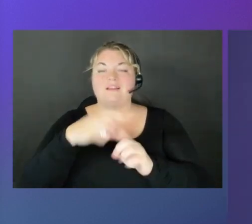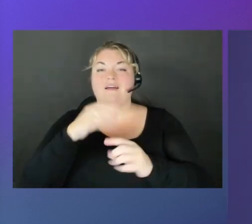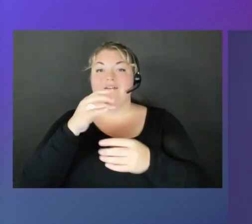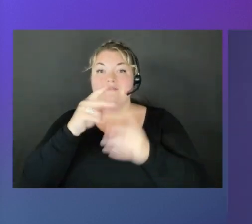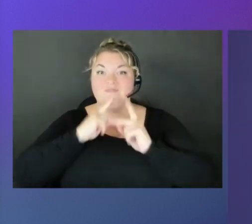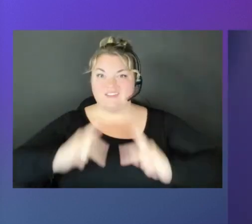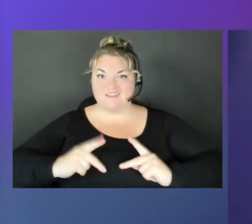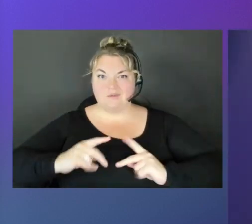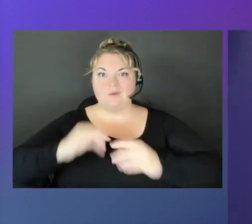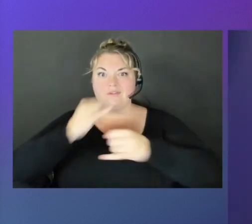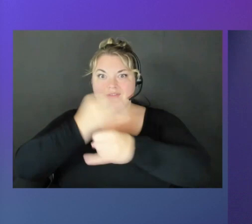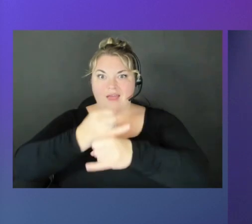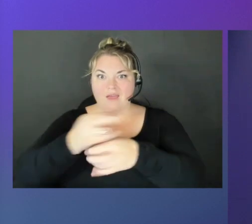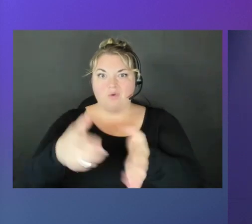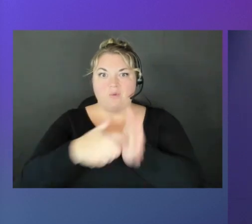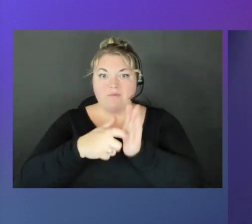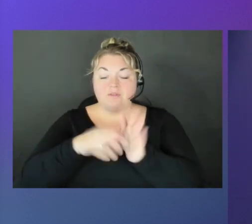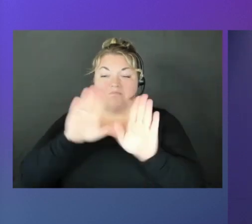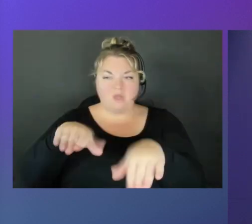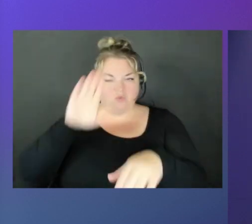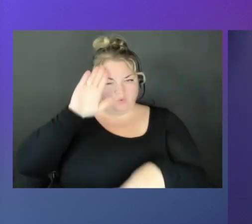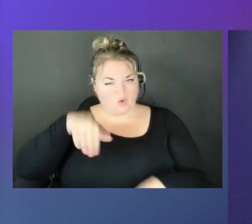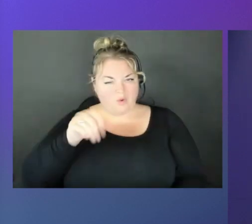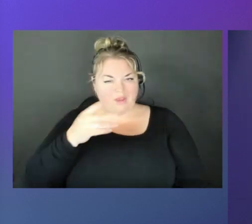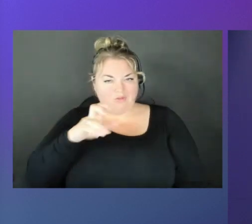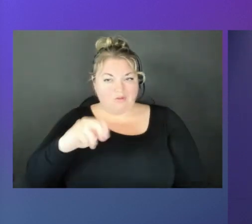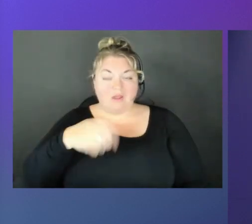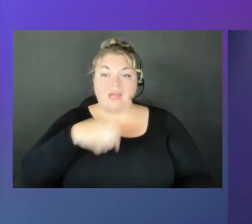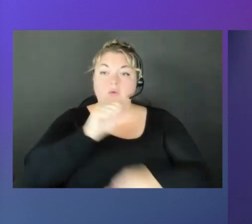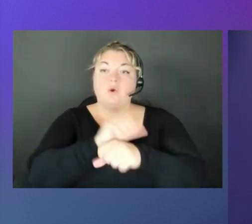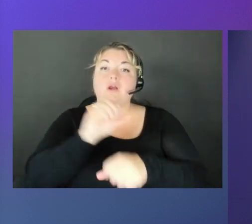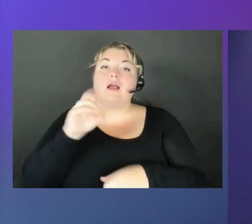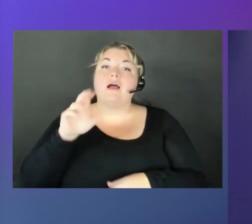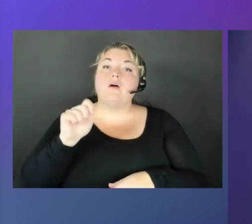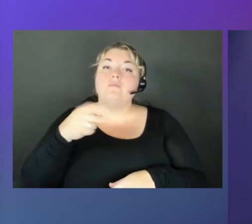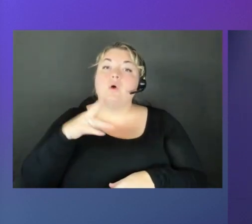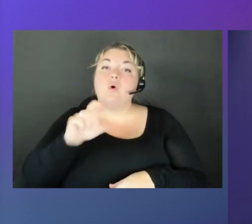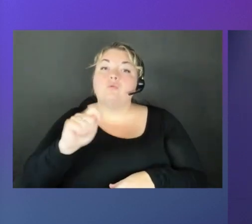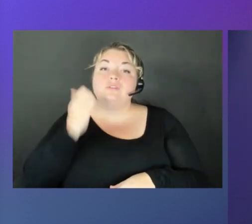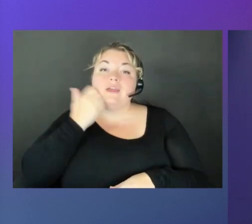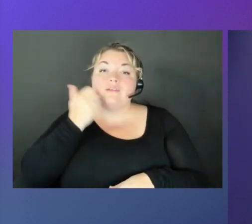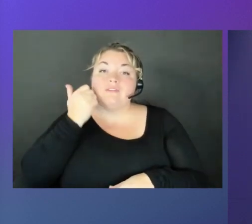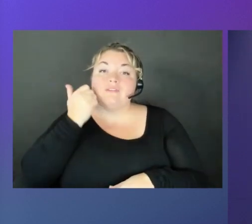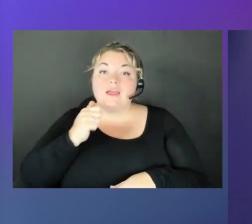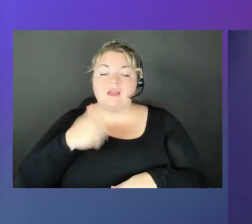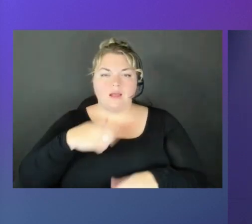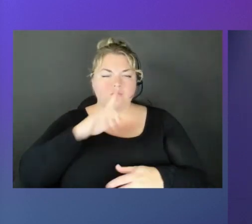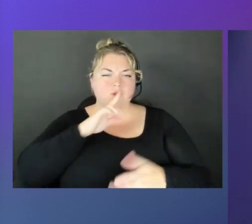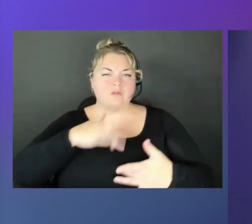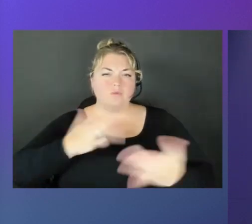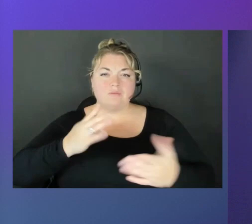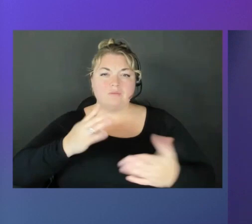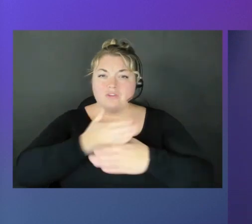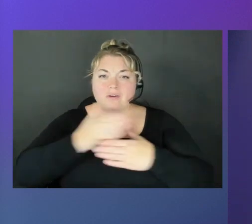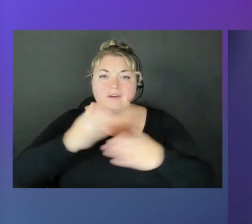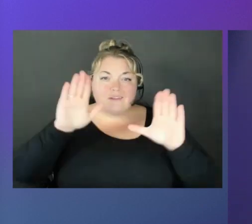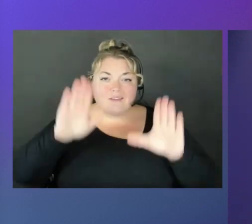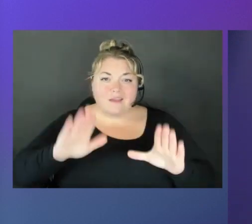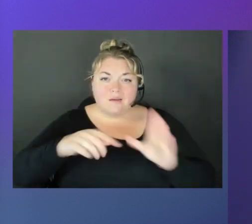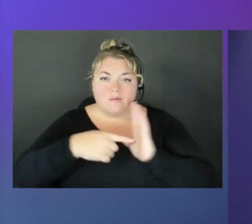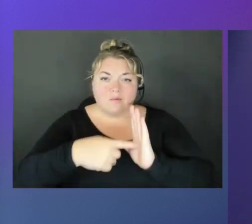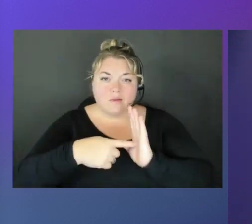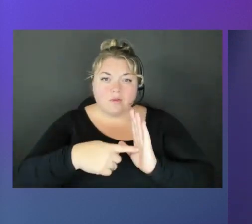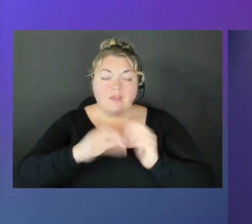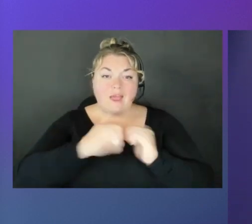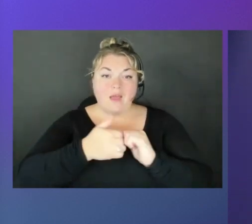Now, as you know, Adrian, I work on AWS Outposts on a day-to-day basis, and I'm really excited to be sharing with you a few examples of how our customers are using